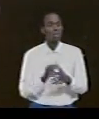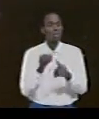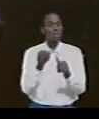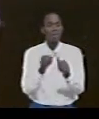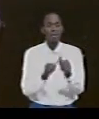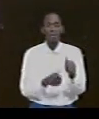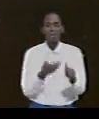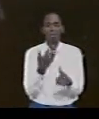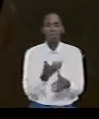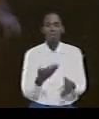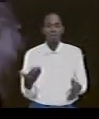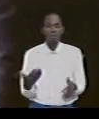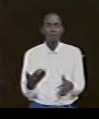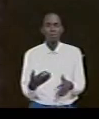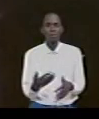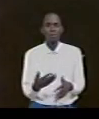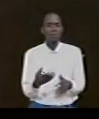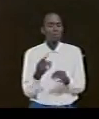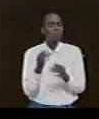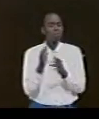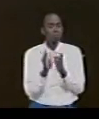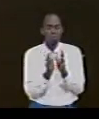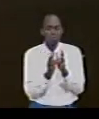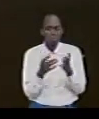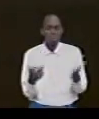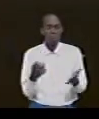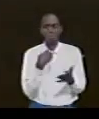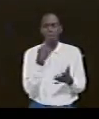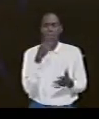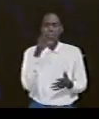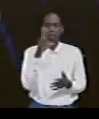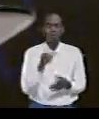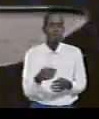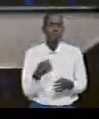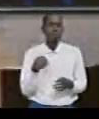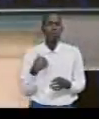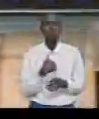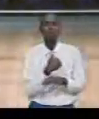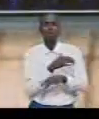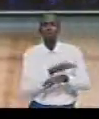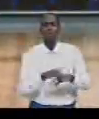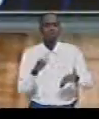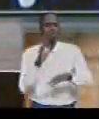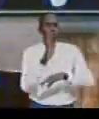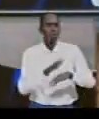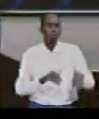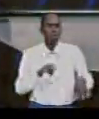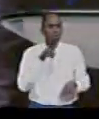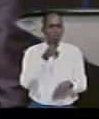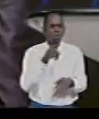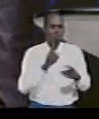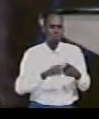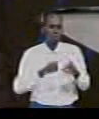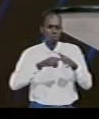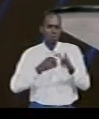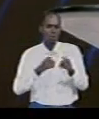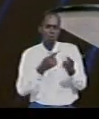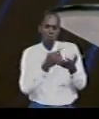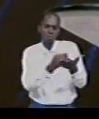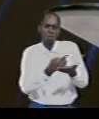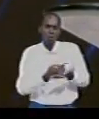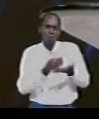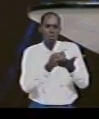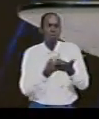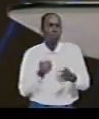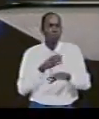Everything we read in the Bible says no. We don't call them to dialogue, and we don't say it in